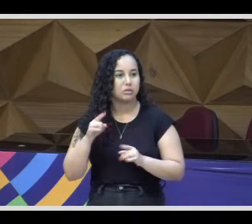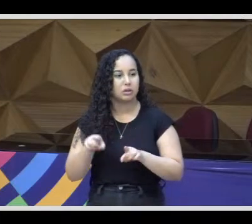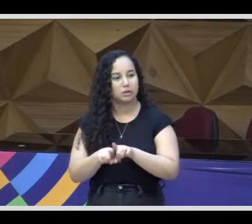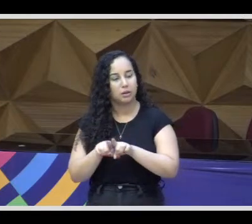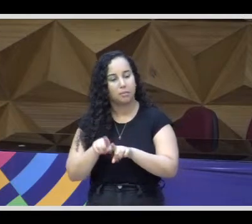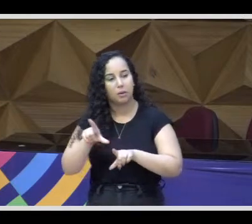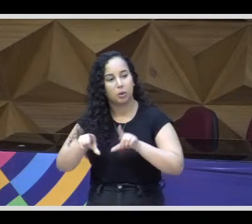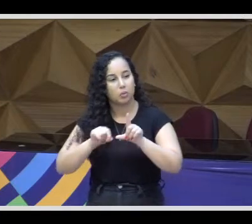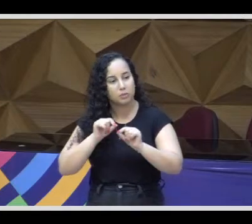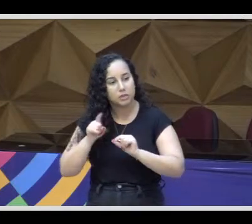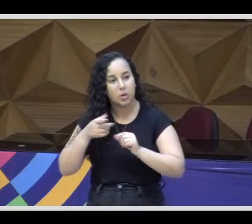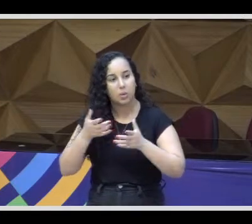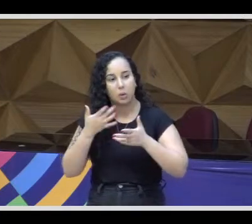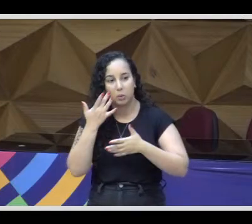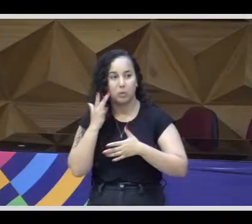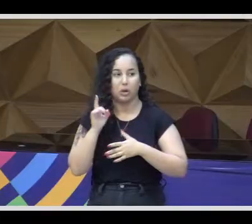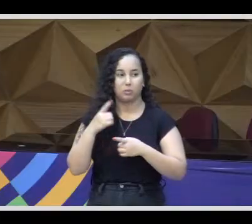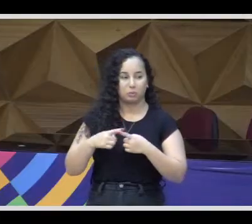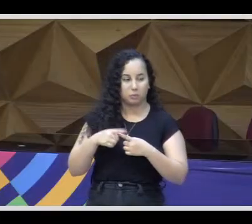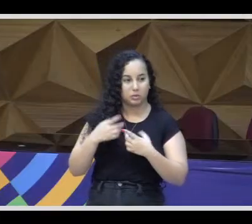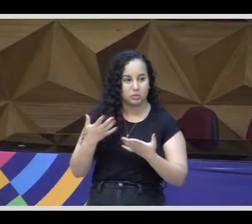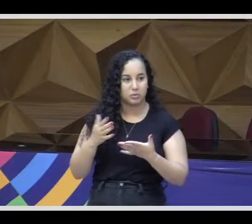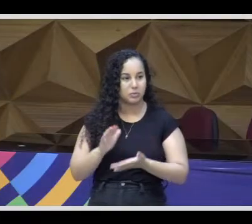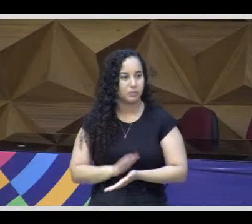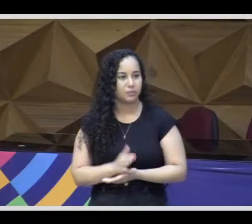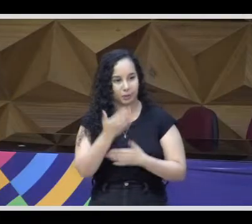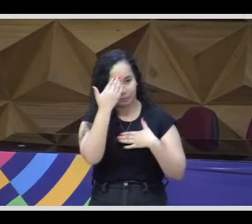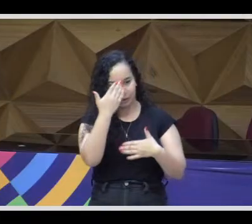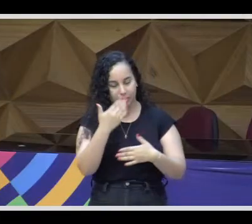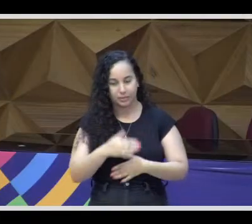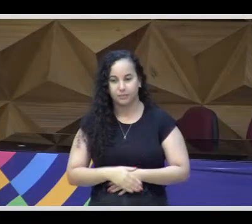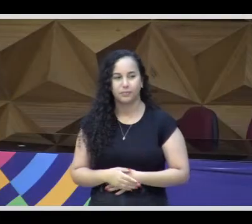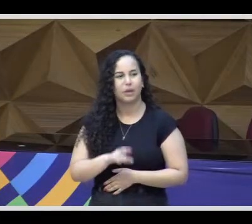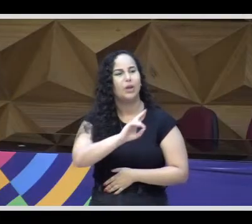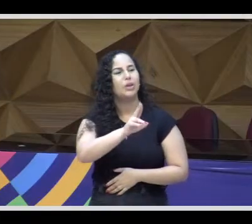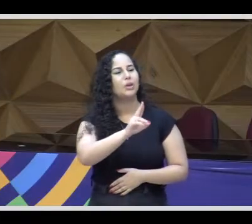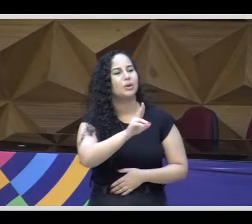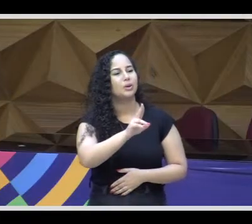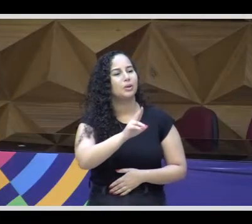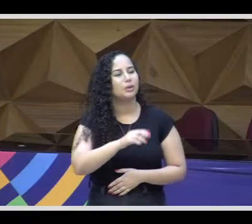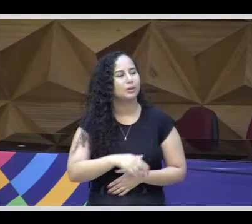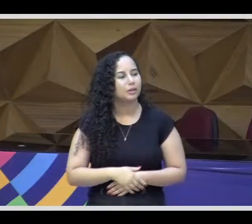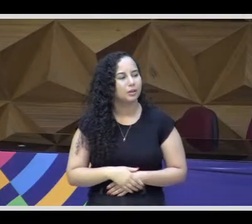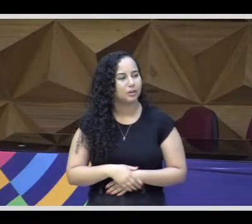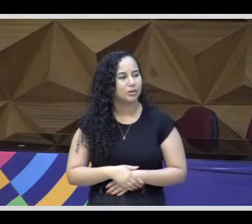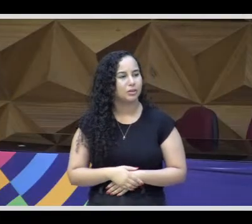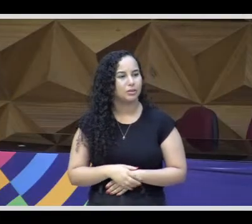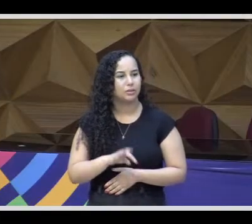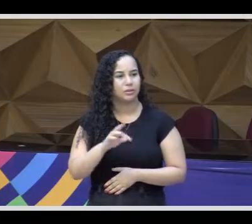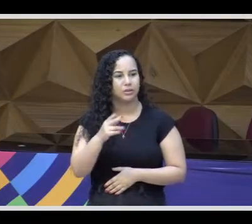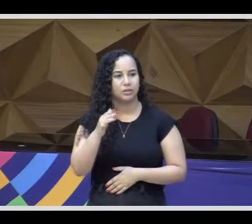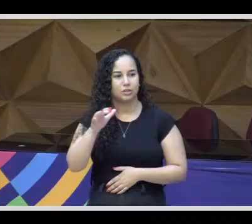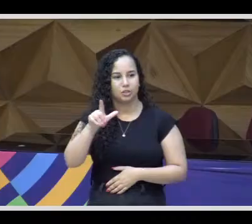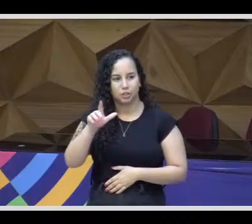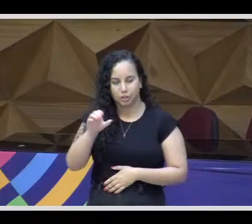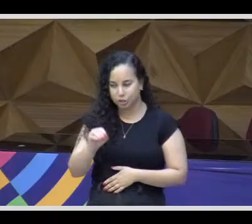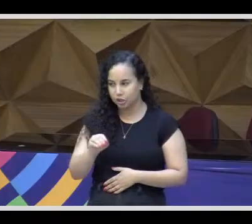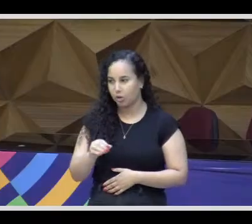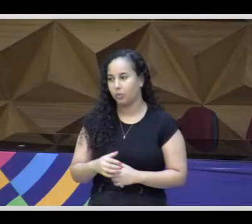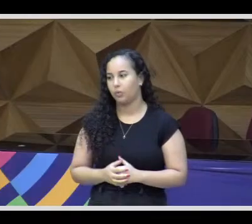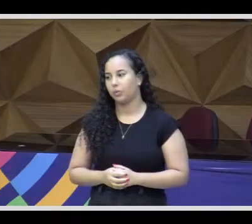option, and I will give up because it won't have an influence. Thanks. What's your name again? Thiago. Thiago. Thank you, Thiago.